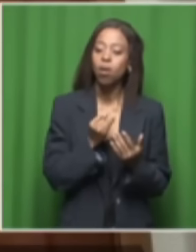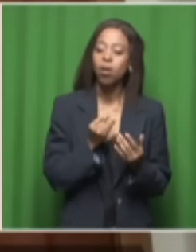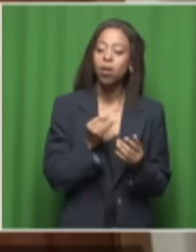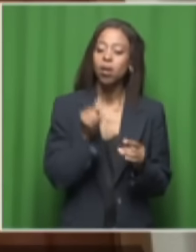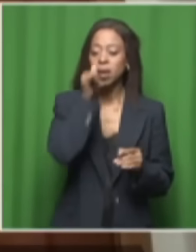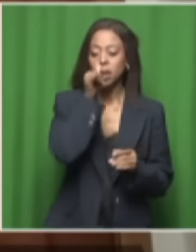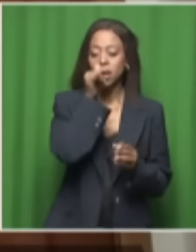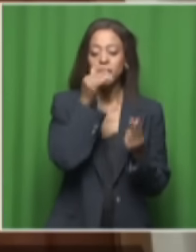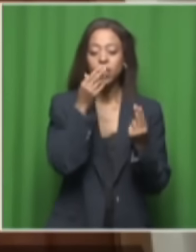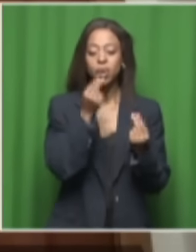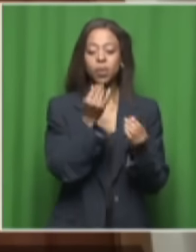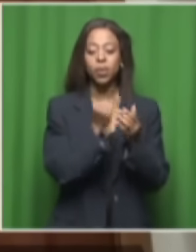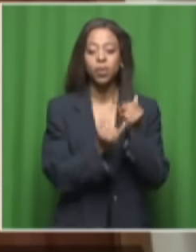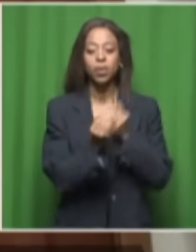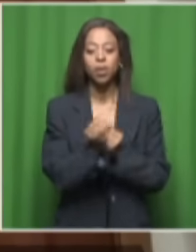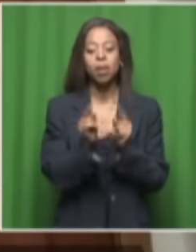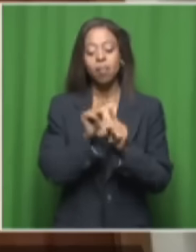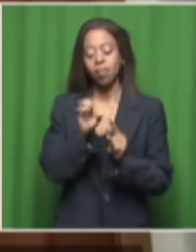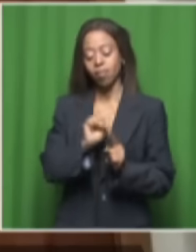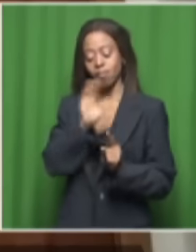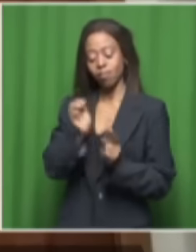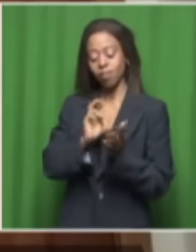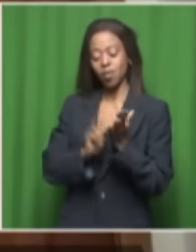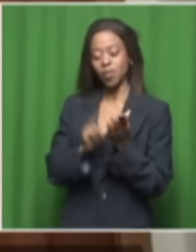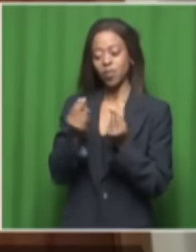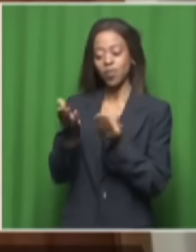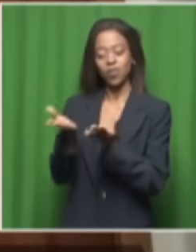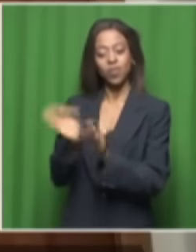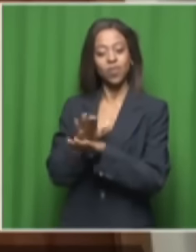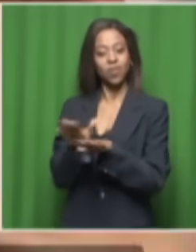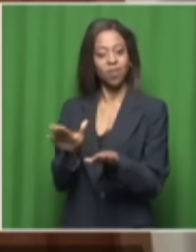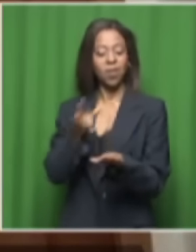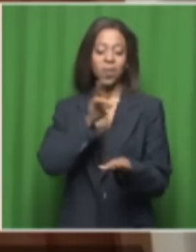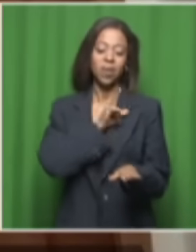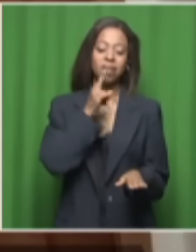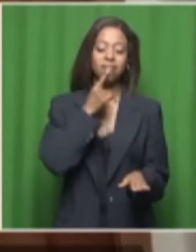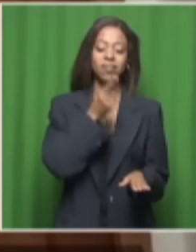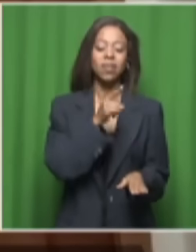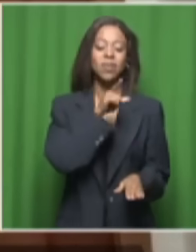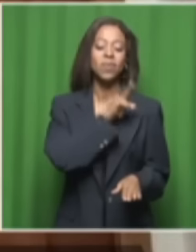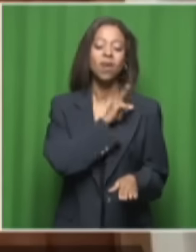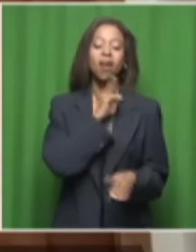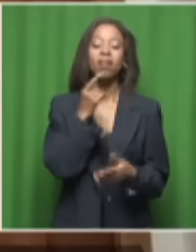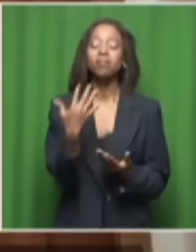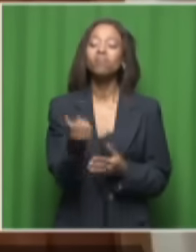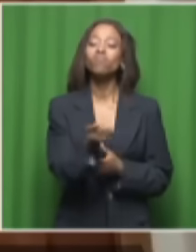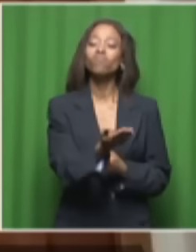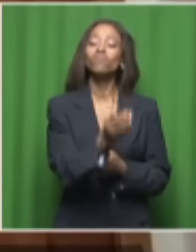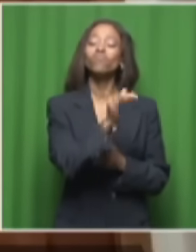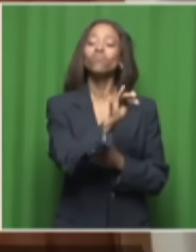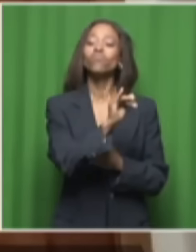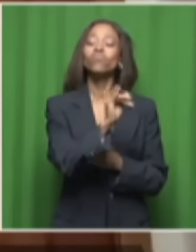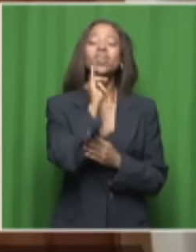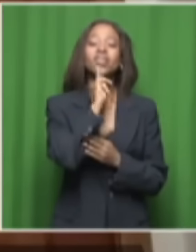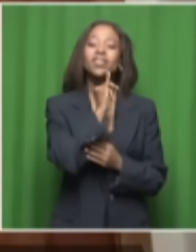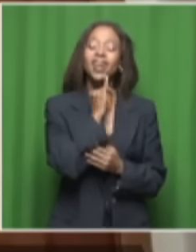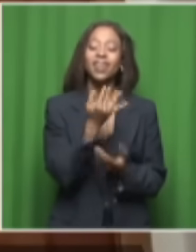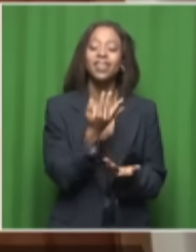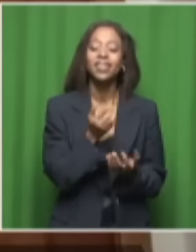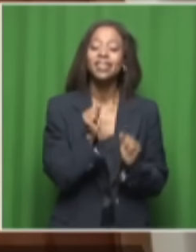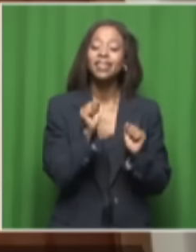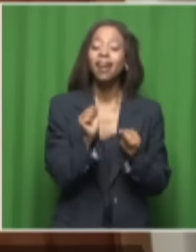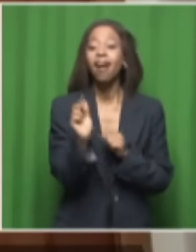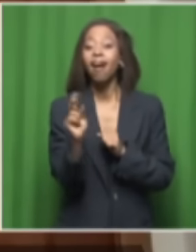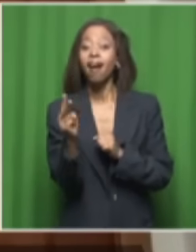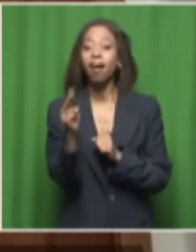But South Africa doesn't have to do that to justify why it's also taking Israel to the ICJ. There are other